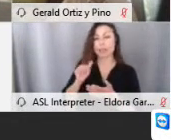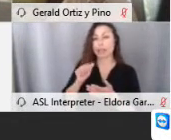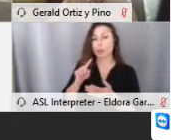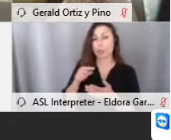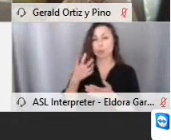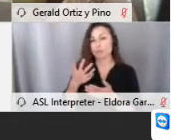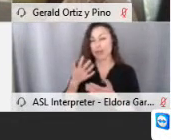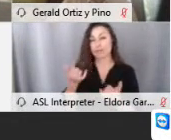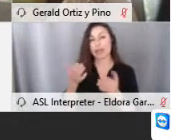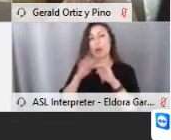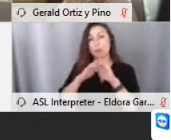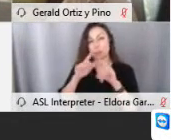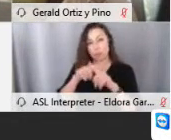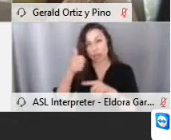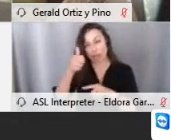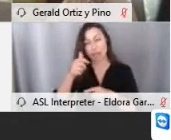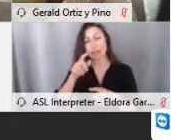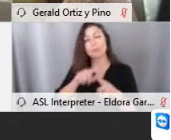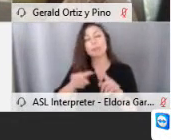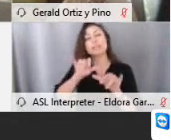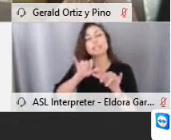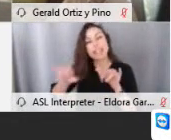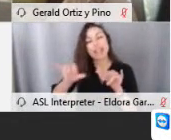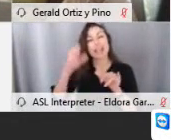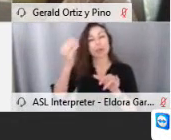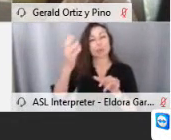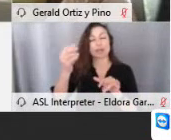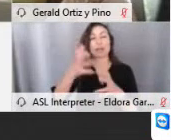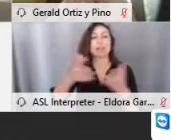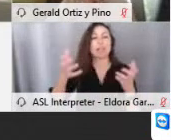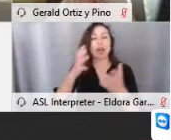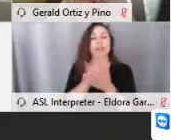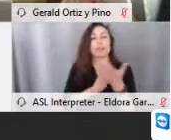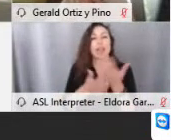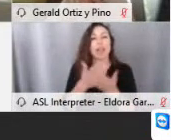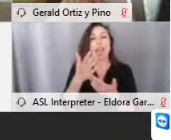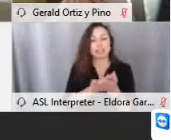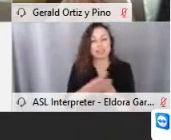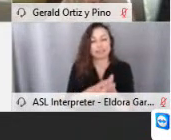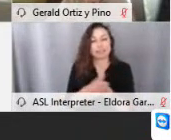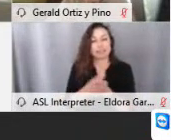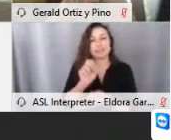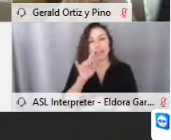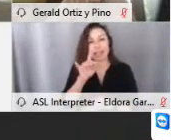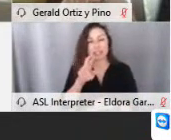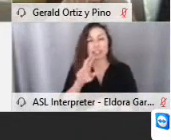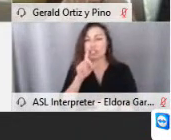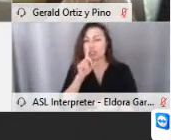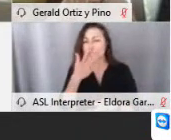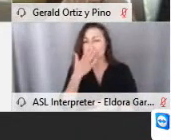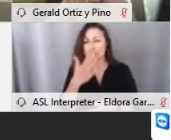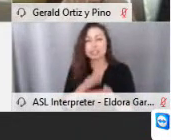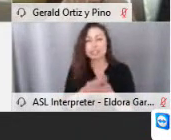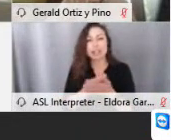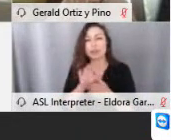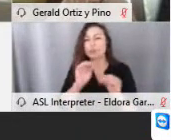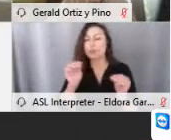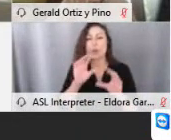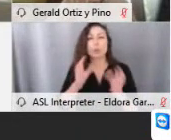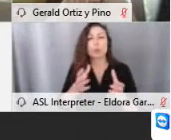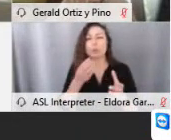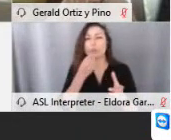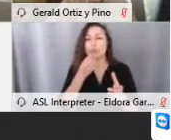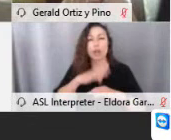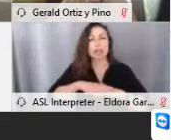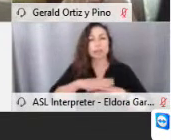5. Now it's up to 10. But stay outside, lots of hand sanitizer, some good sanitation, no grouped food on